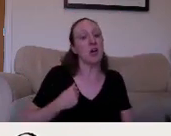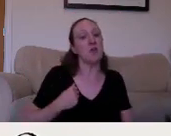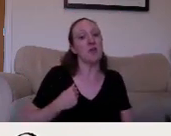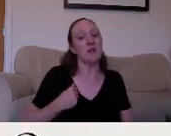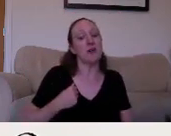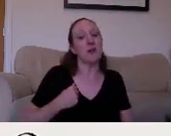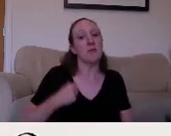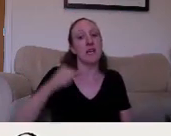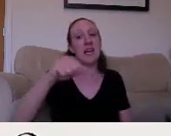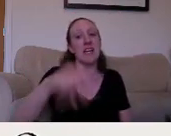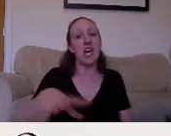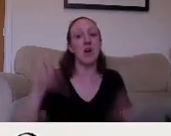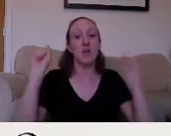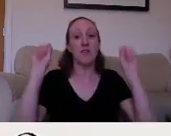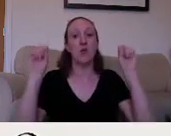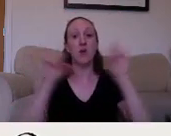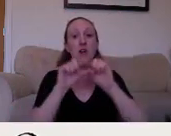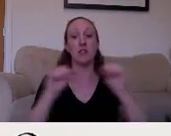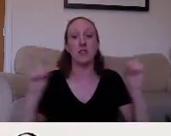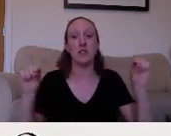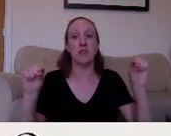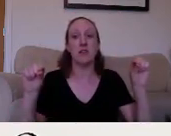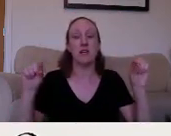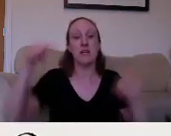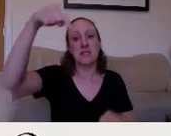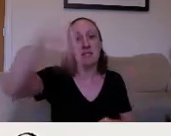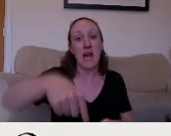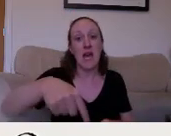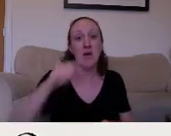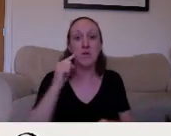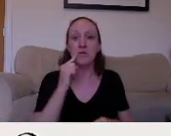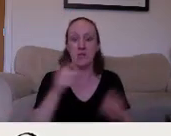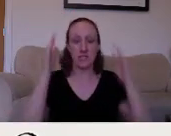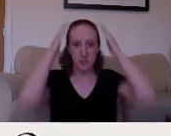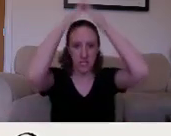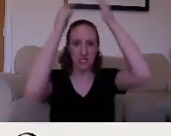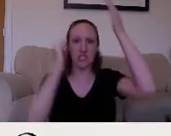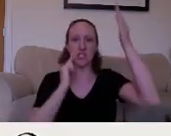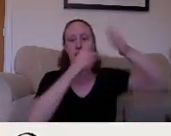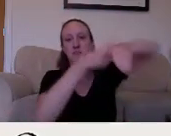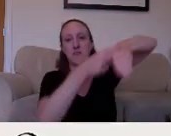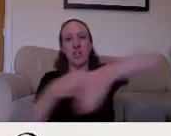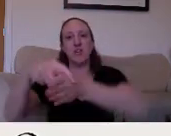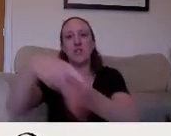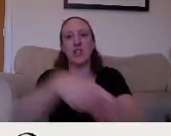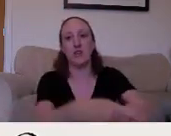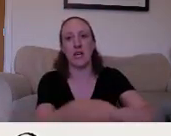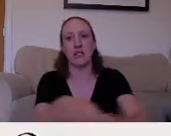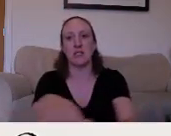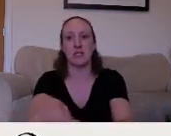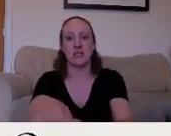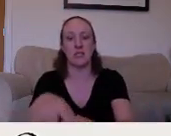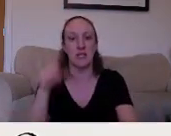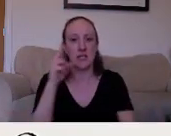her bow but let go of her wand. "Down!" cried the witch, and they flew to the